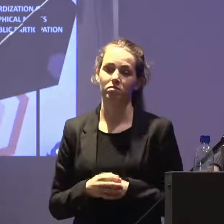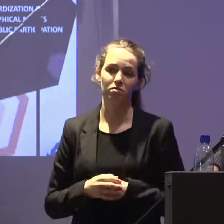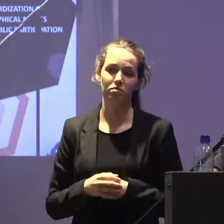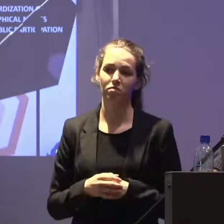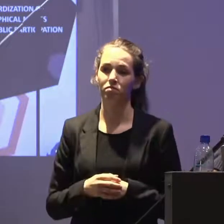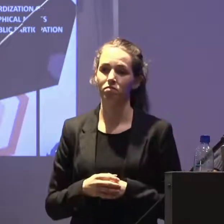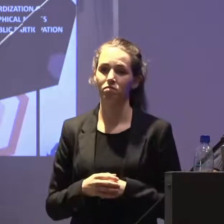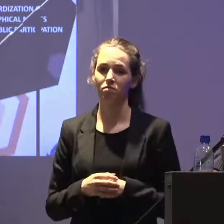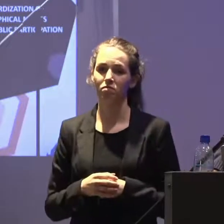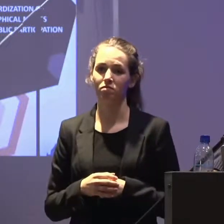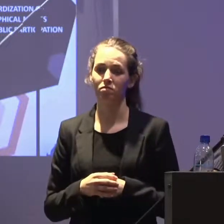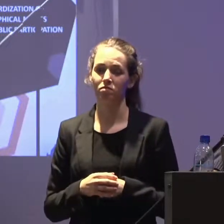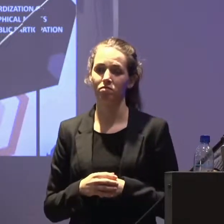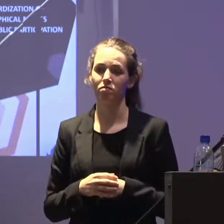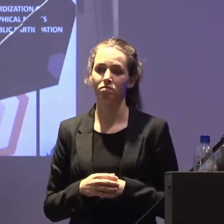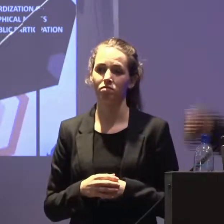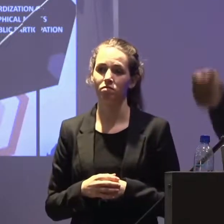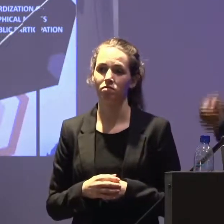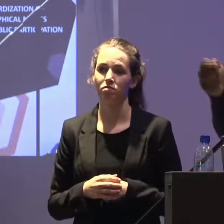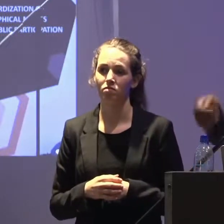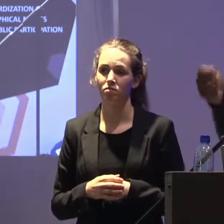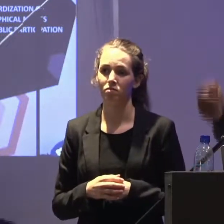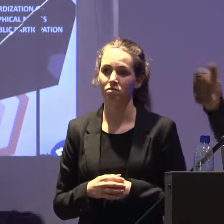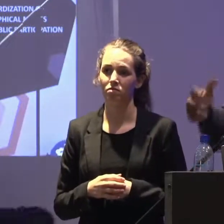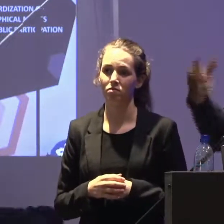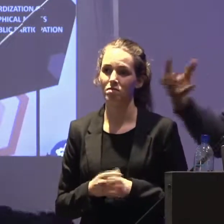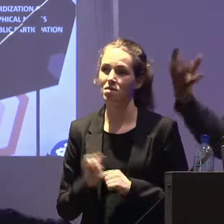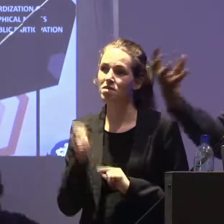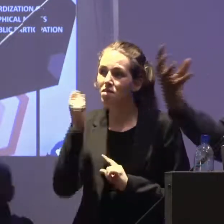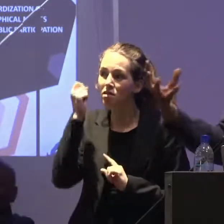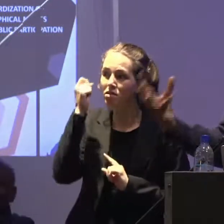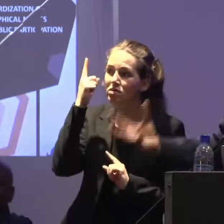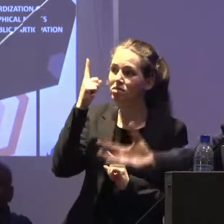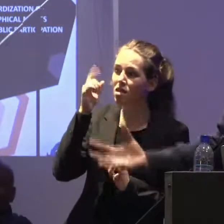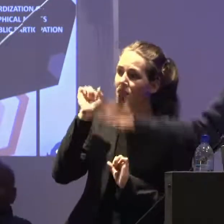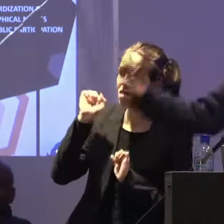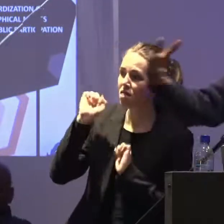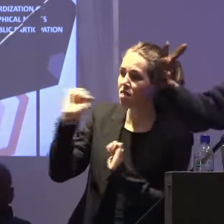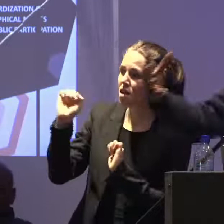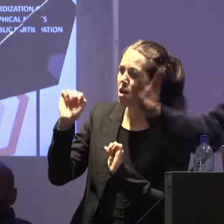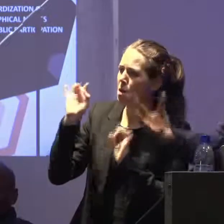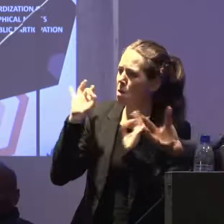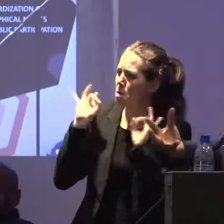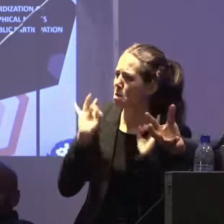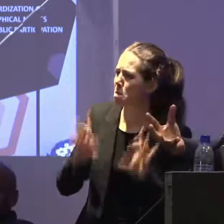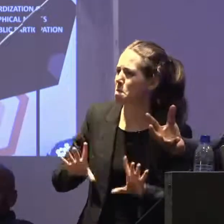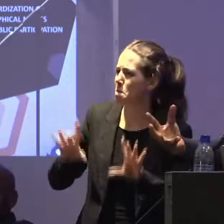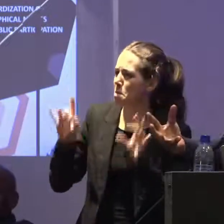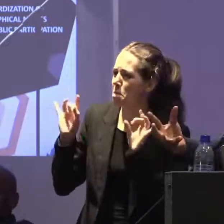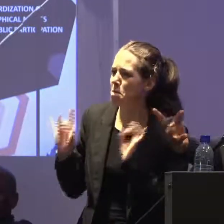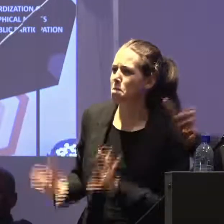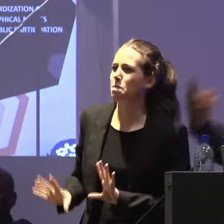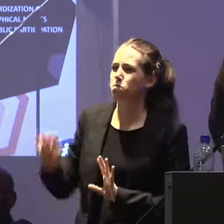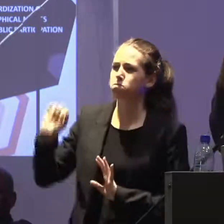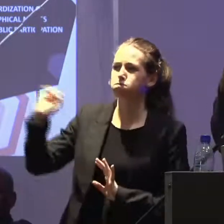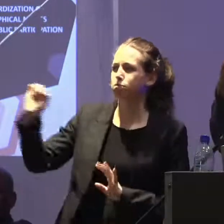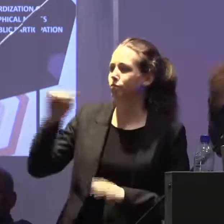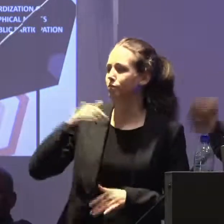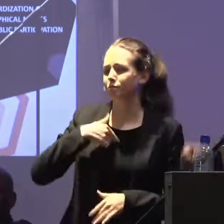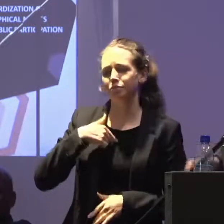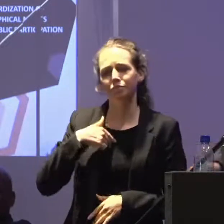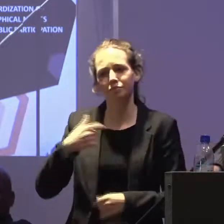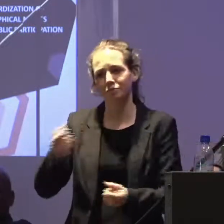wearing. I cannot begin to understand the pain they are going through. That's the first